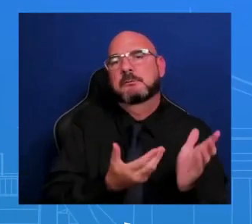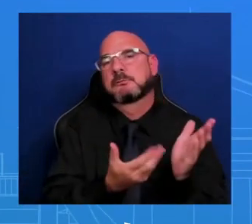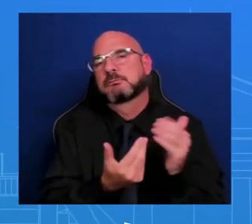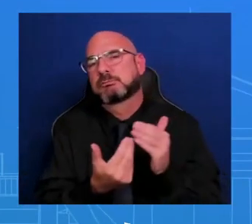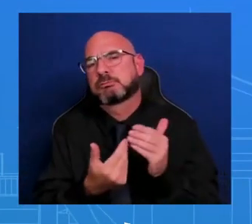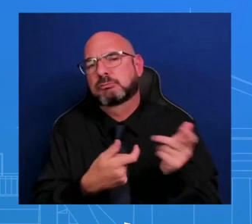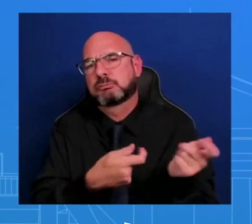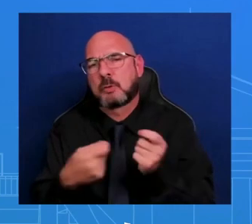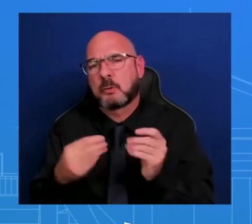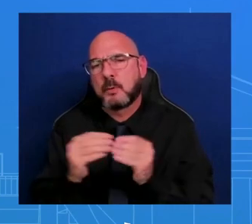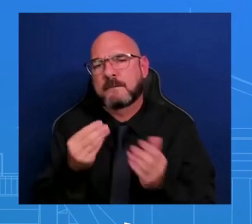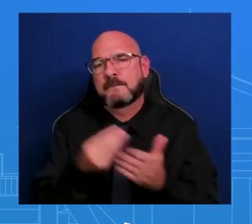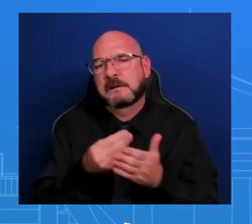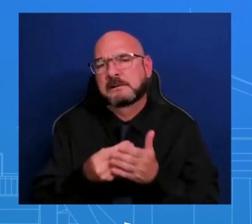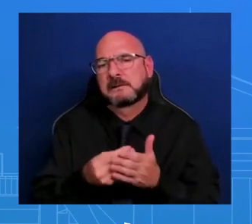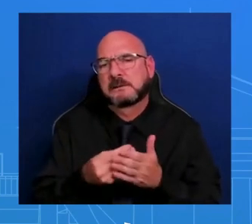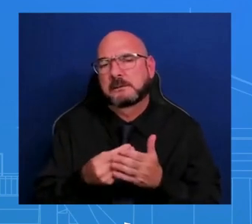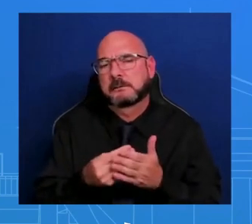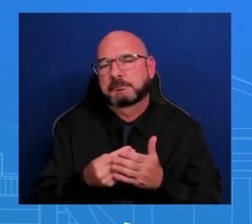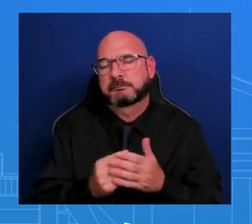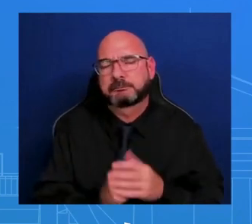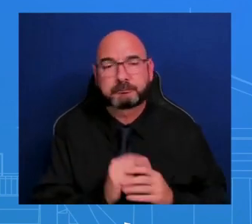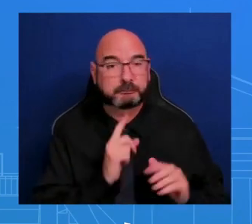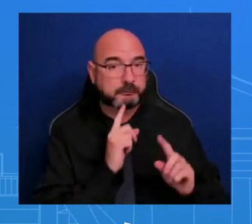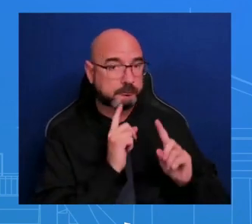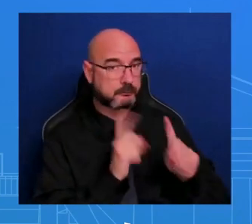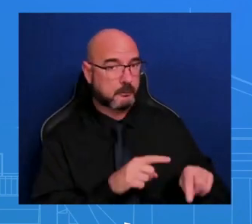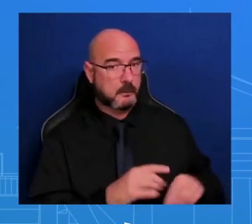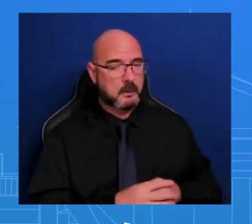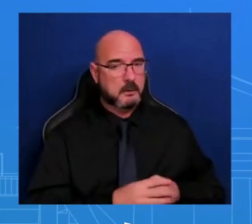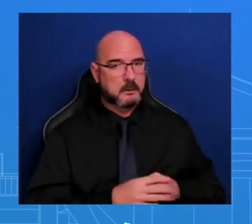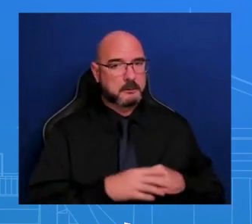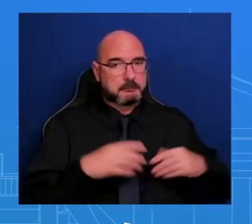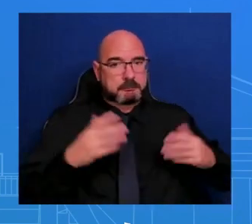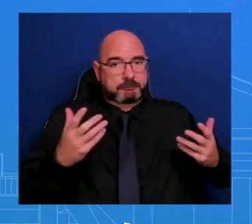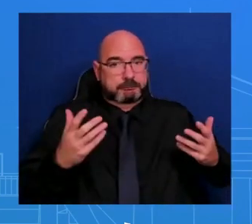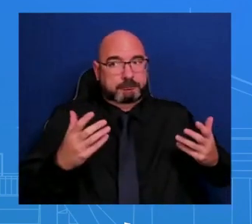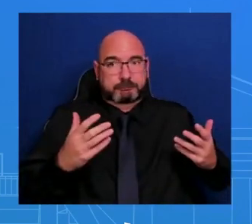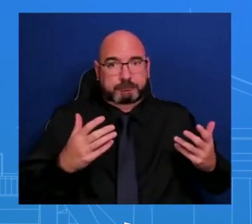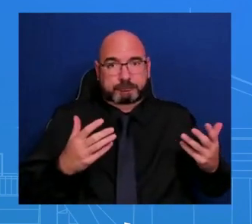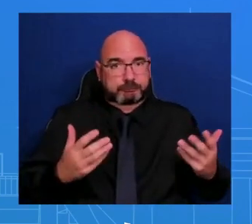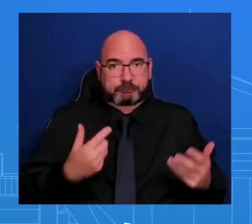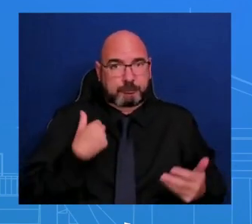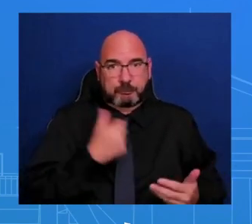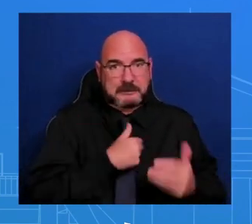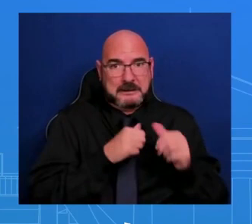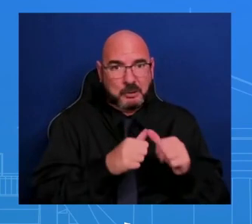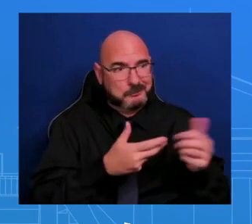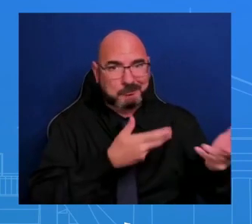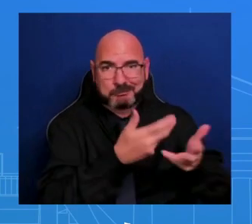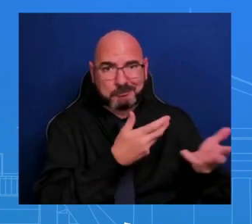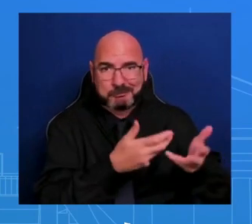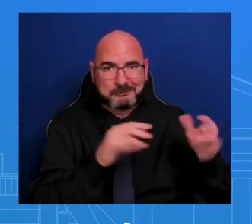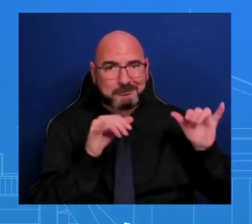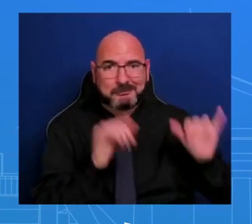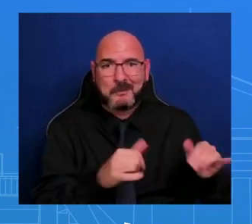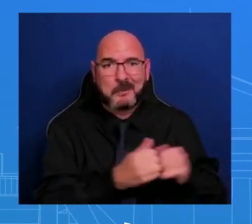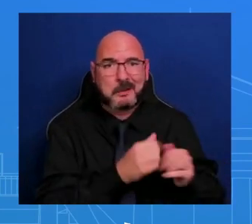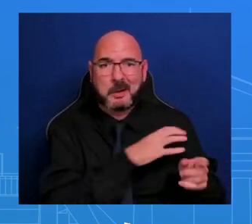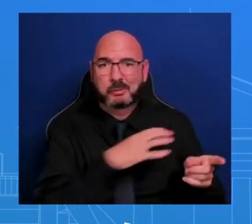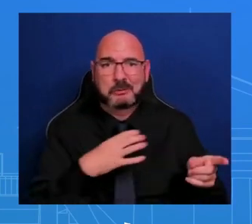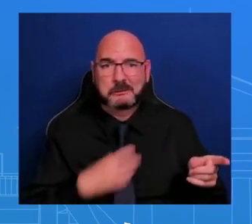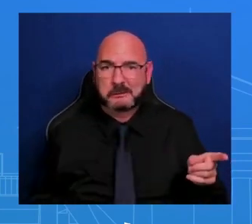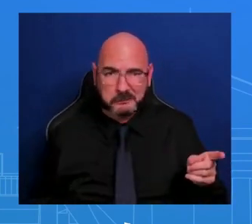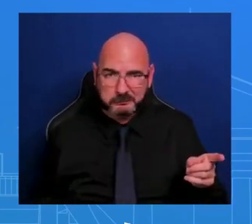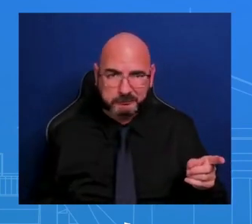to folks on the Capitol. That has been happening via the director of OMB. That's been happening with